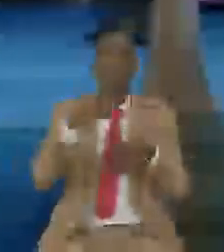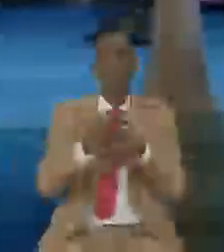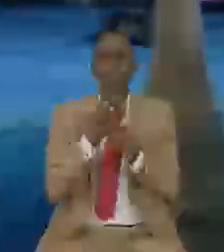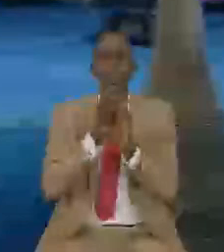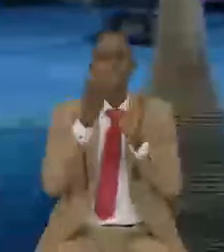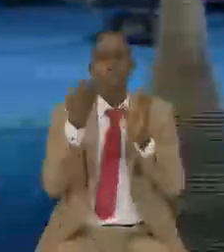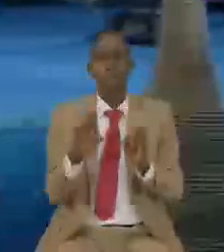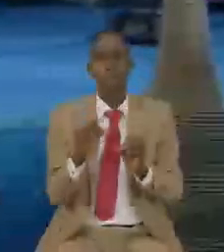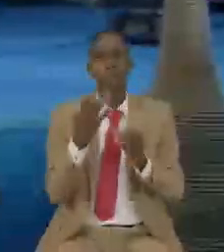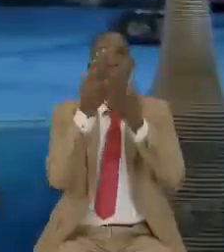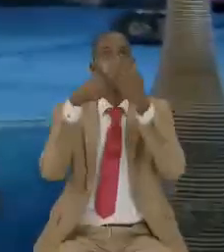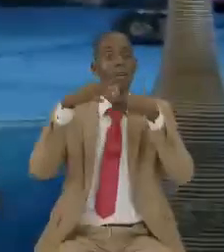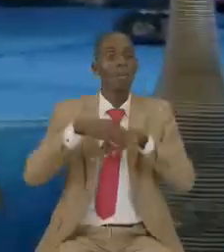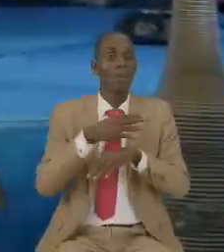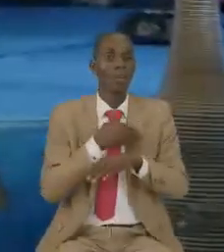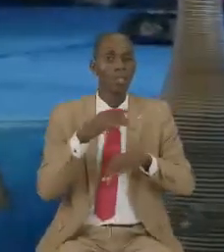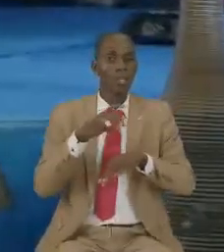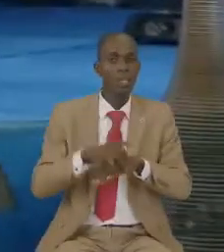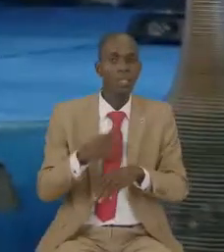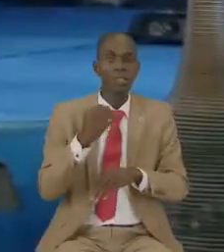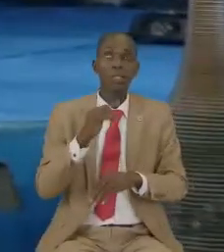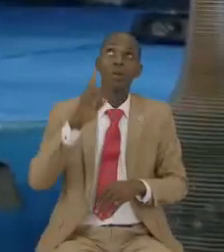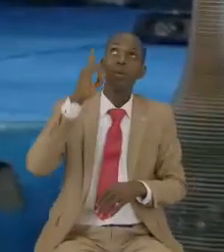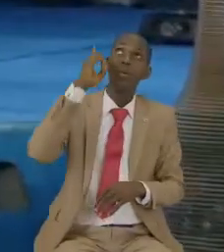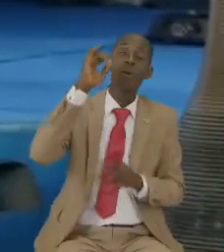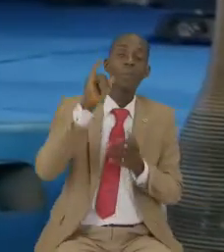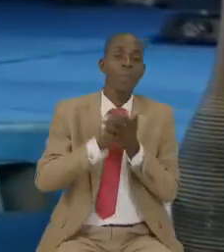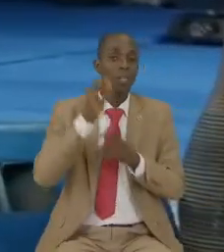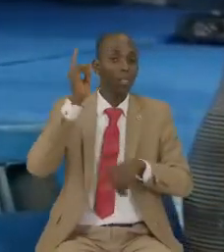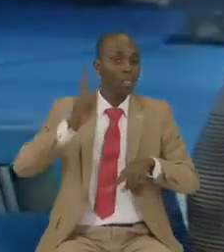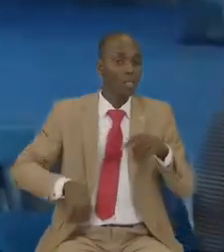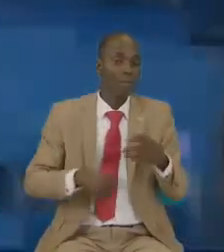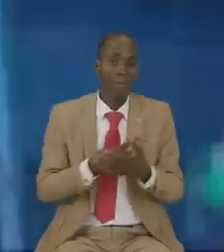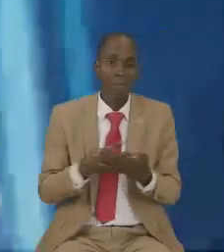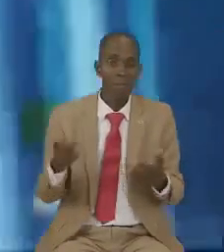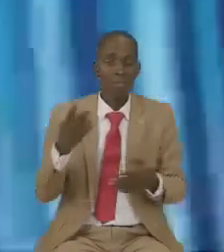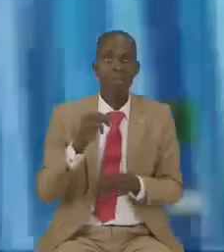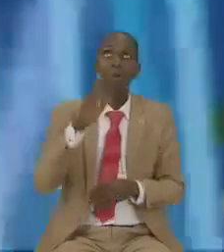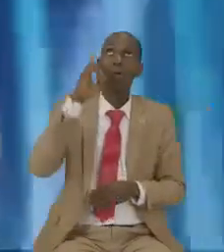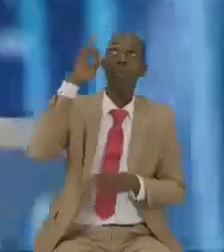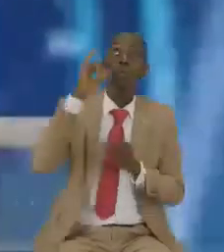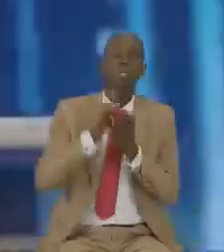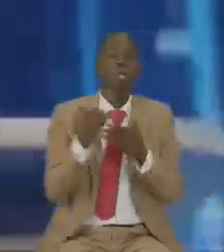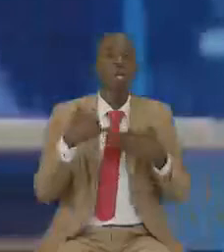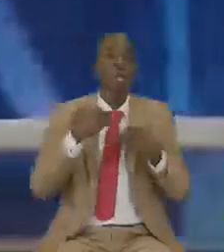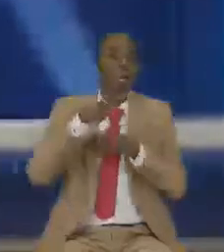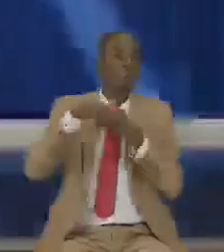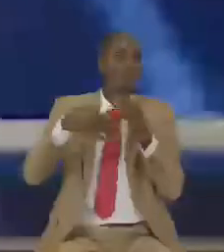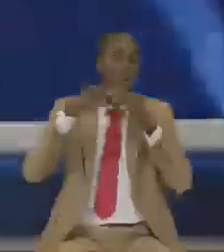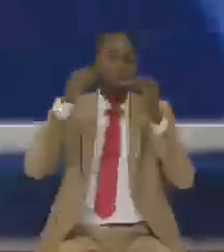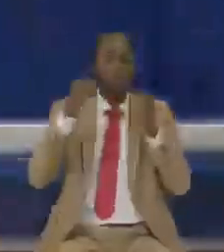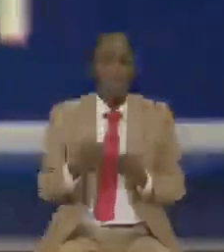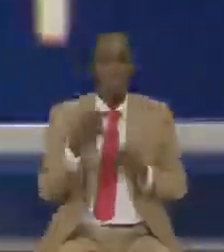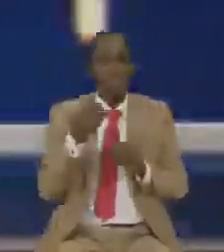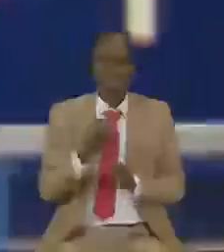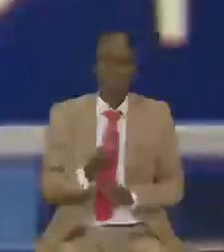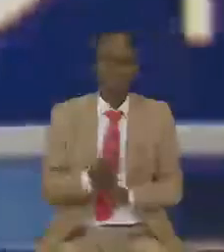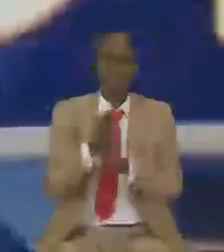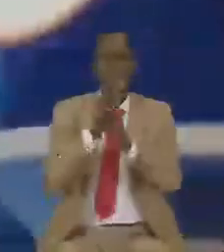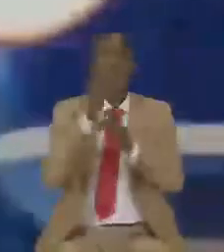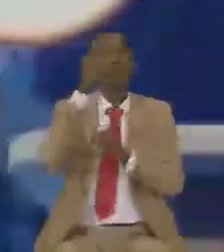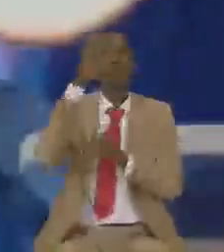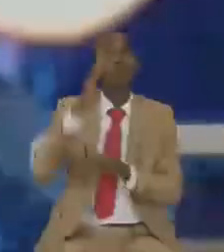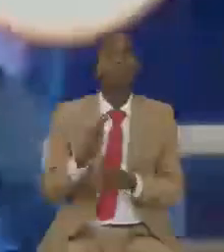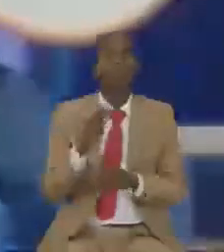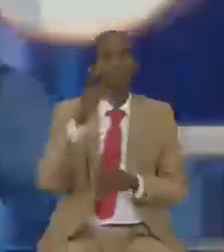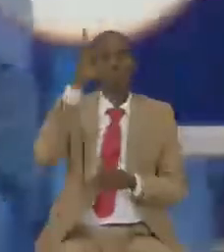earth, the one that cannot fail, and the one that has all power, the faithful God, God of